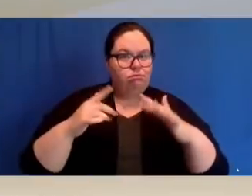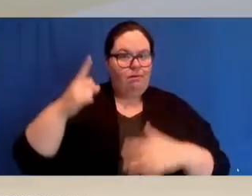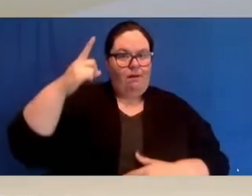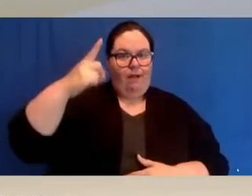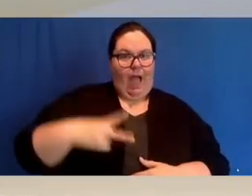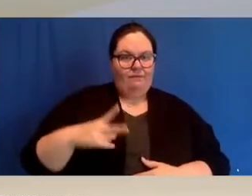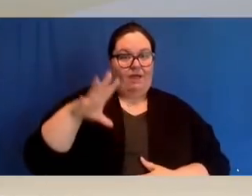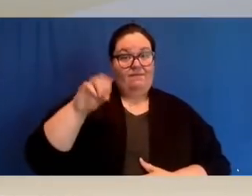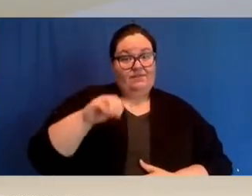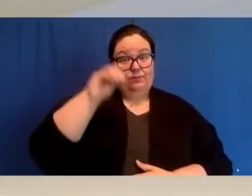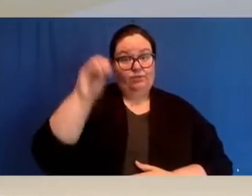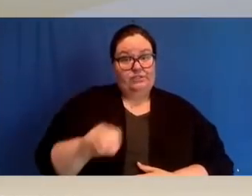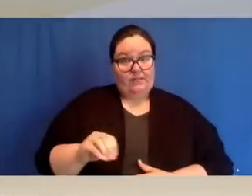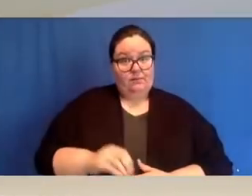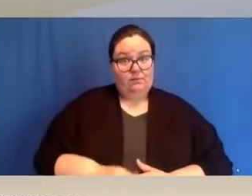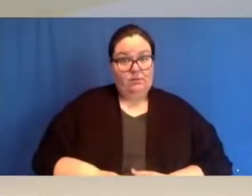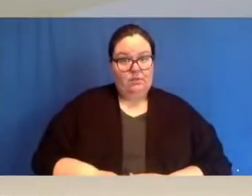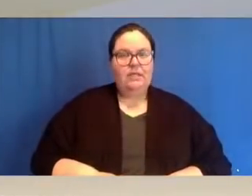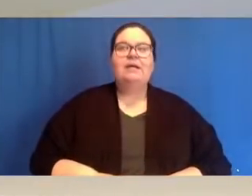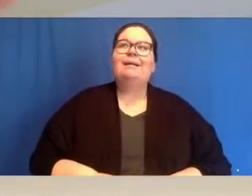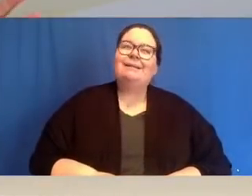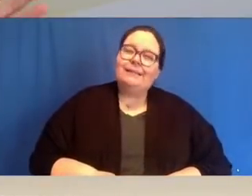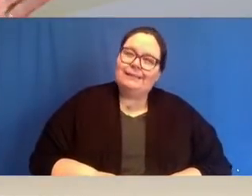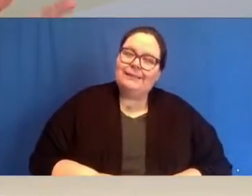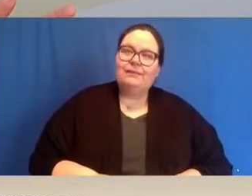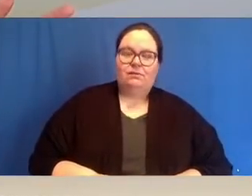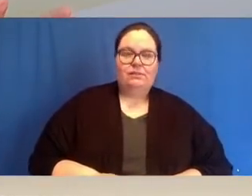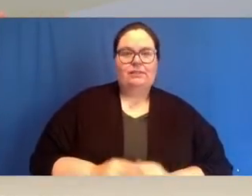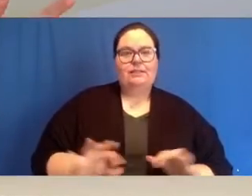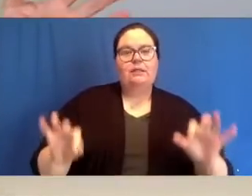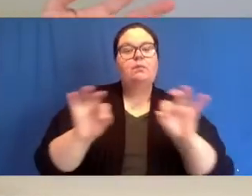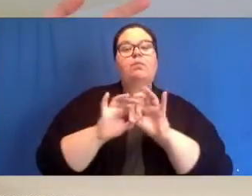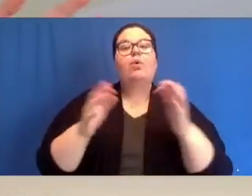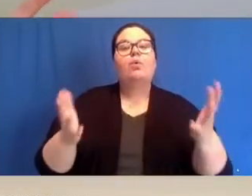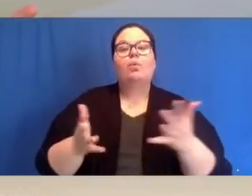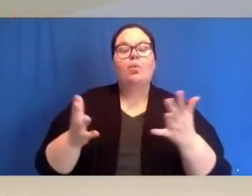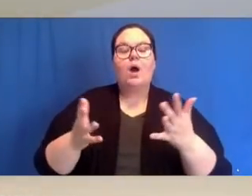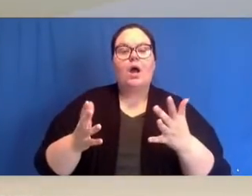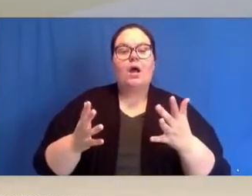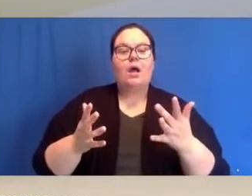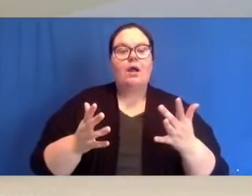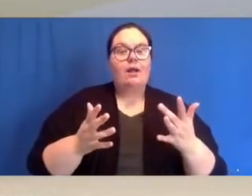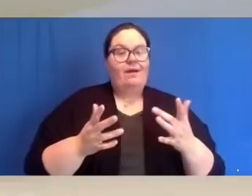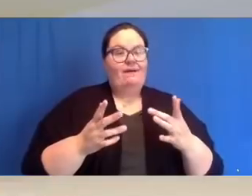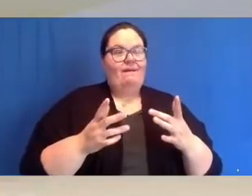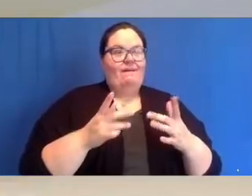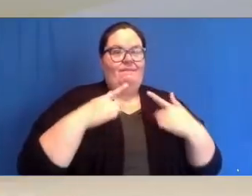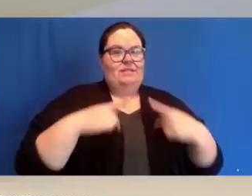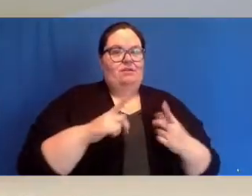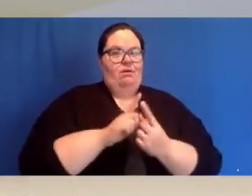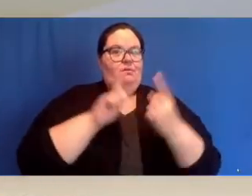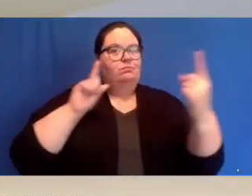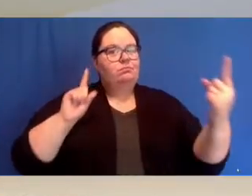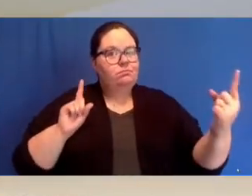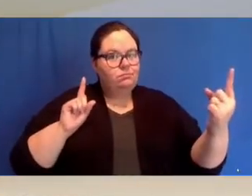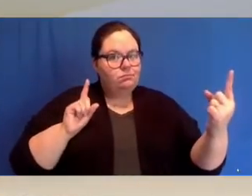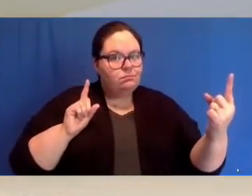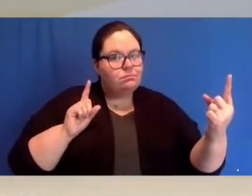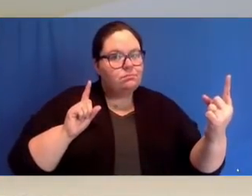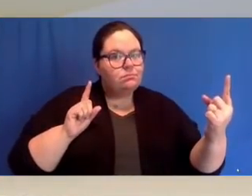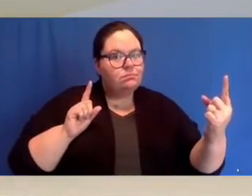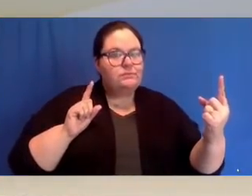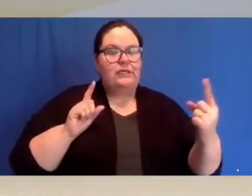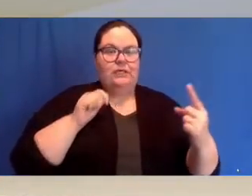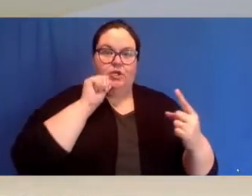And for some, it's really the important part is physical distancing for those without, outside